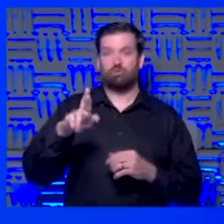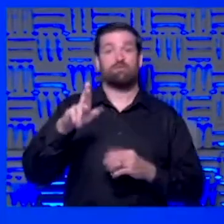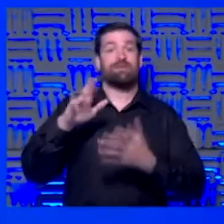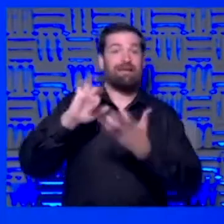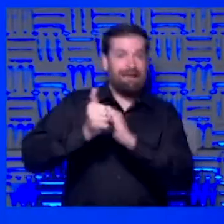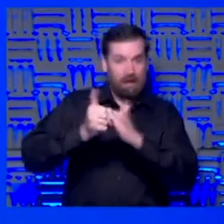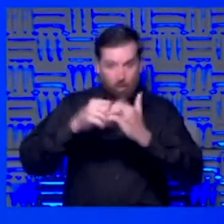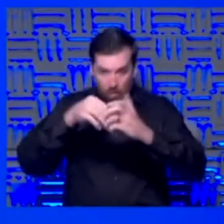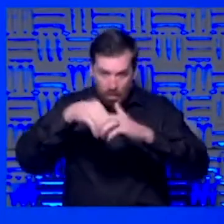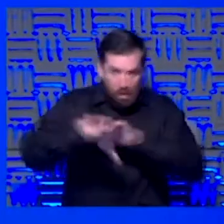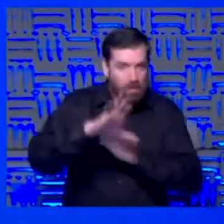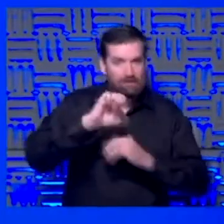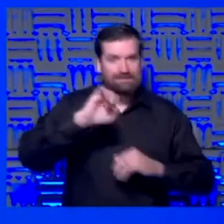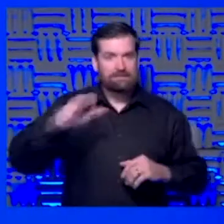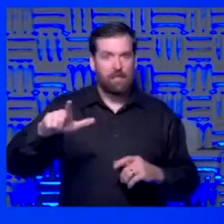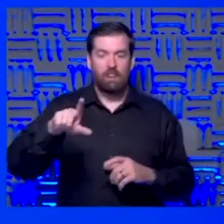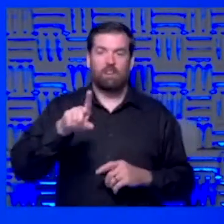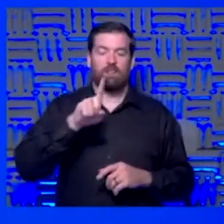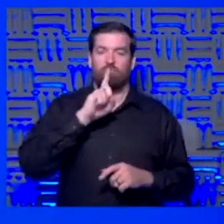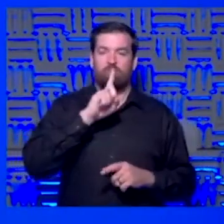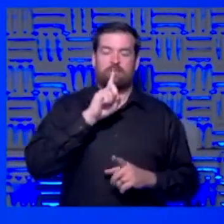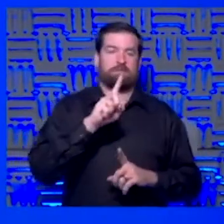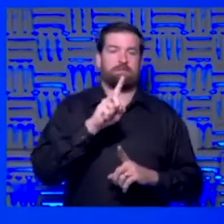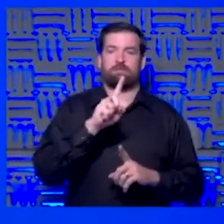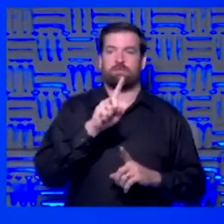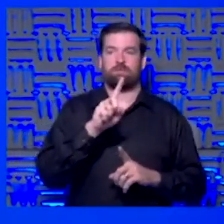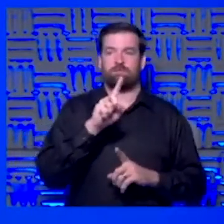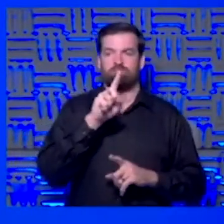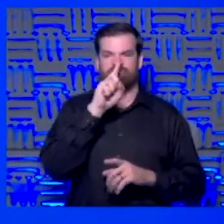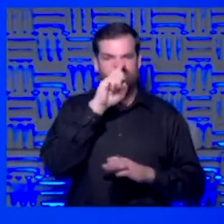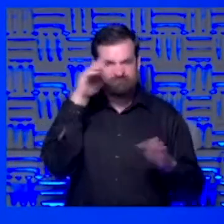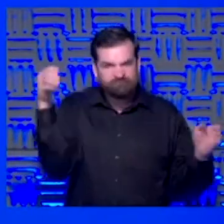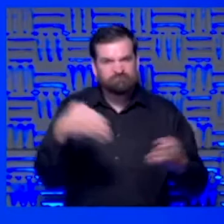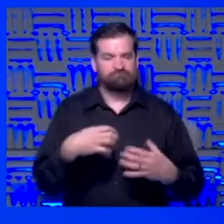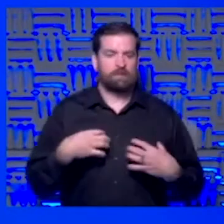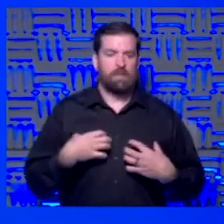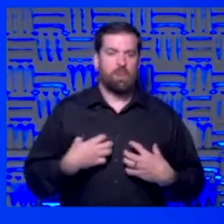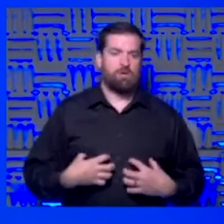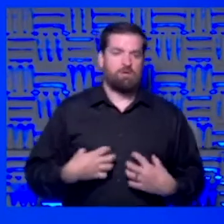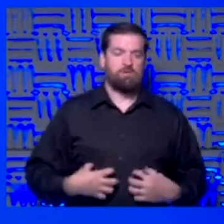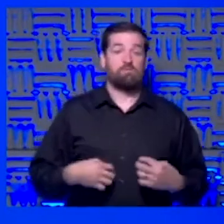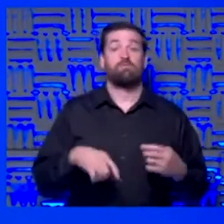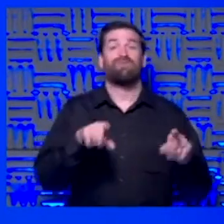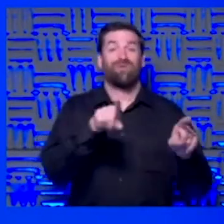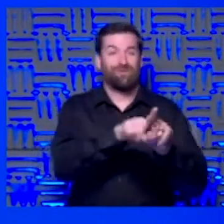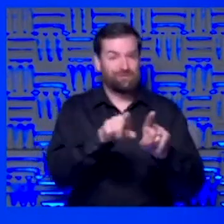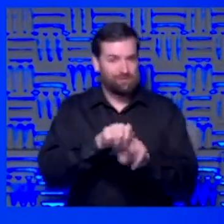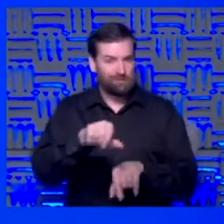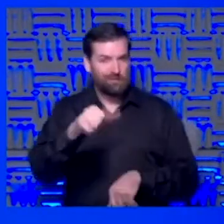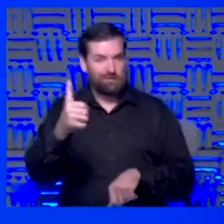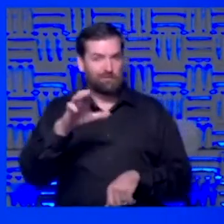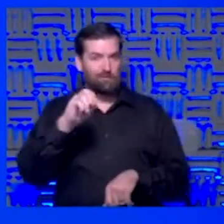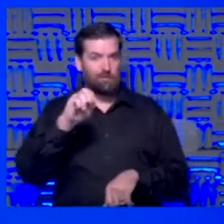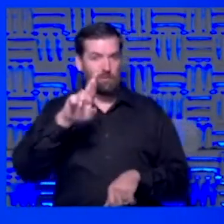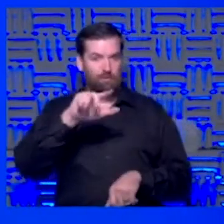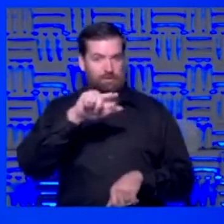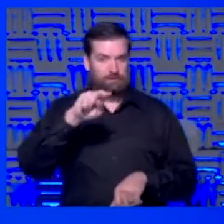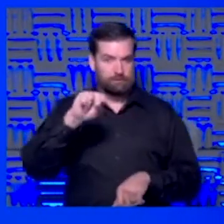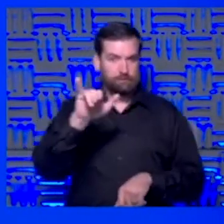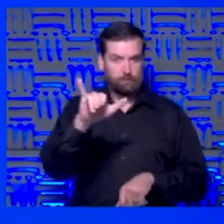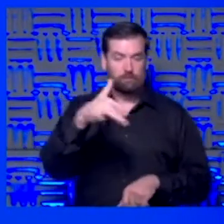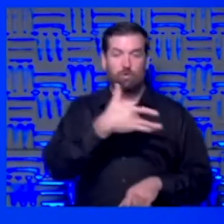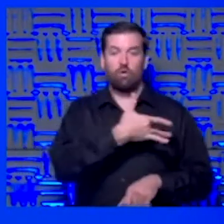cells, is really prevalent on cells in the lung, but it's also prevalent on other organs such as the